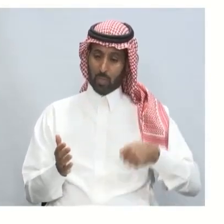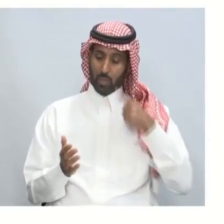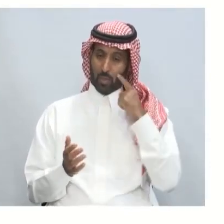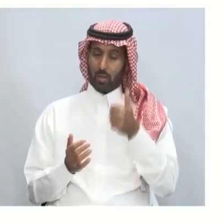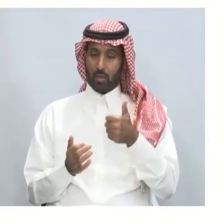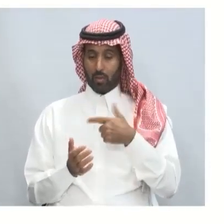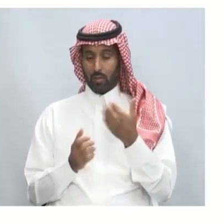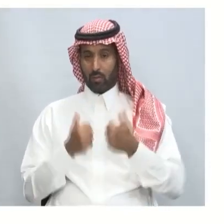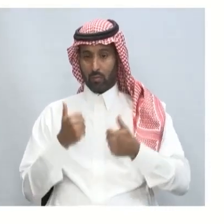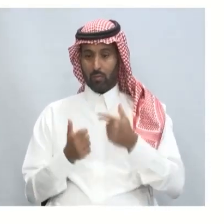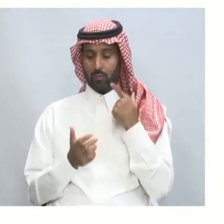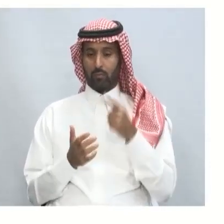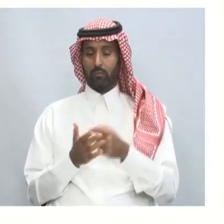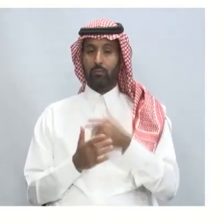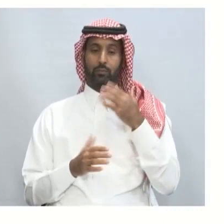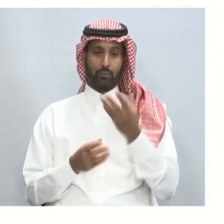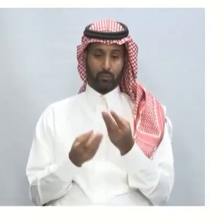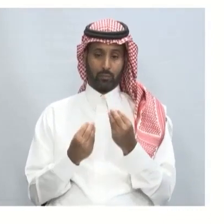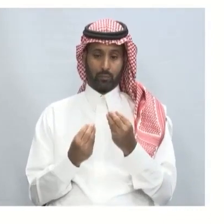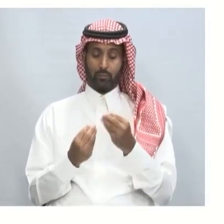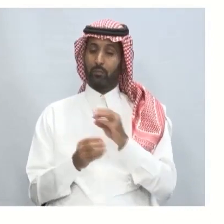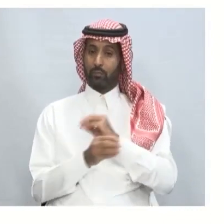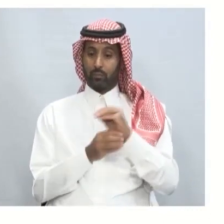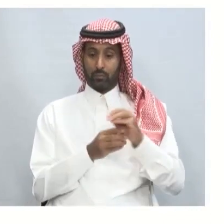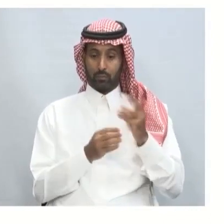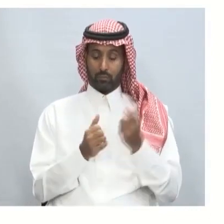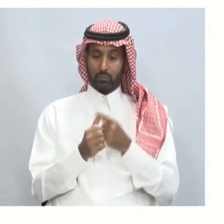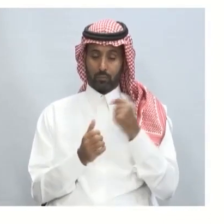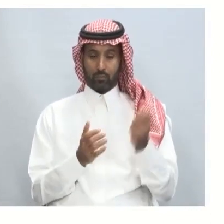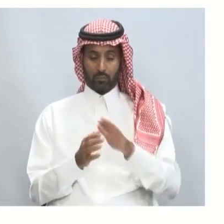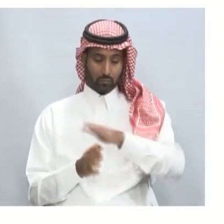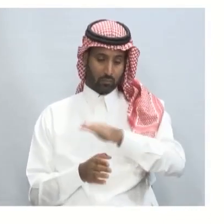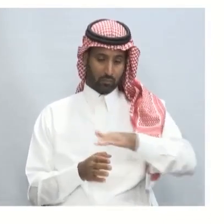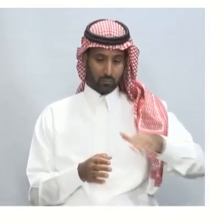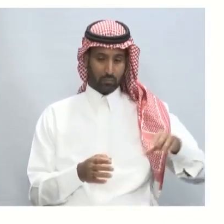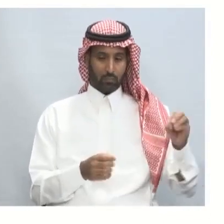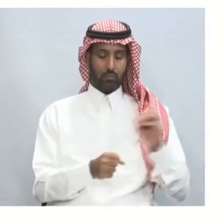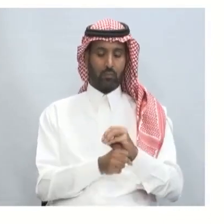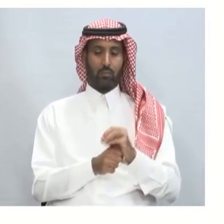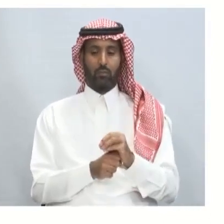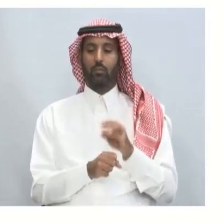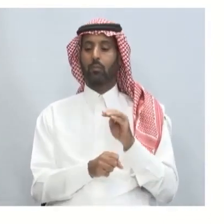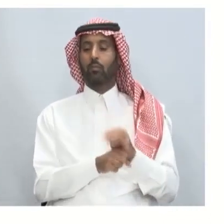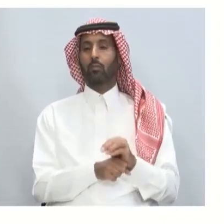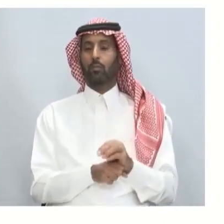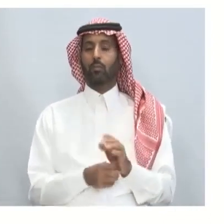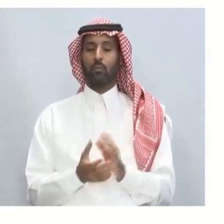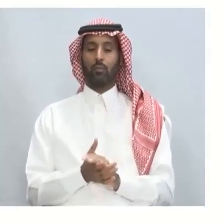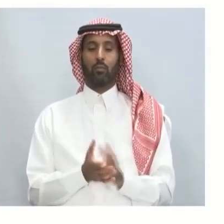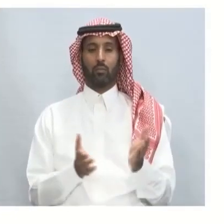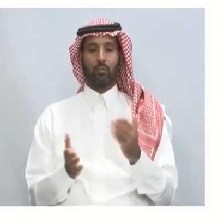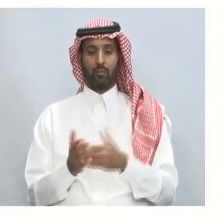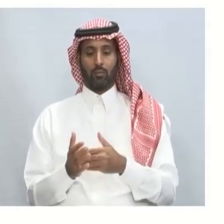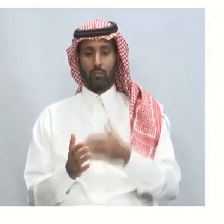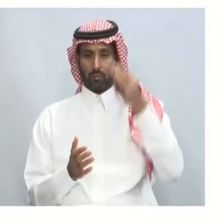for exams also the students use uh uh uh pens and papers and he work with children and